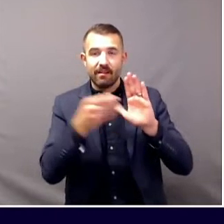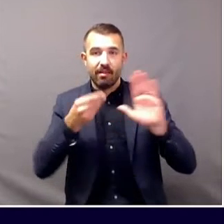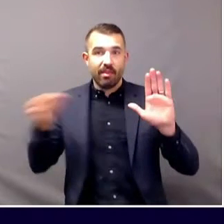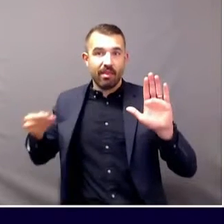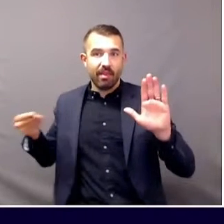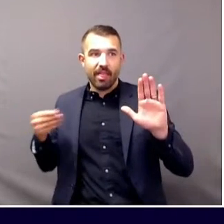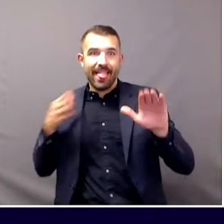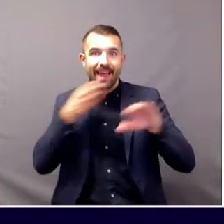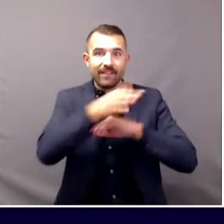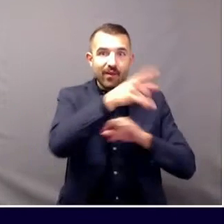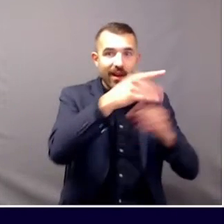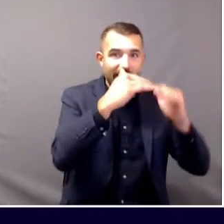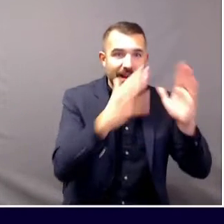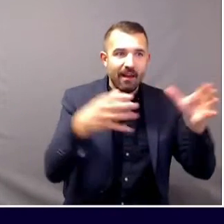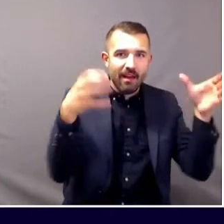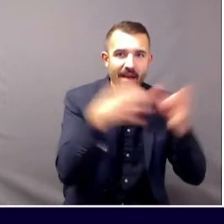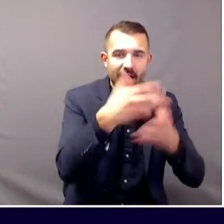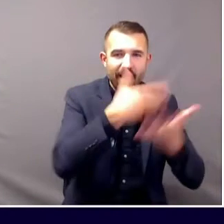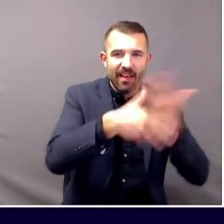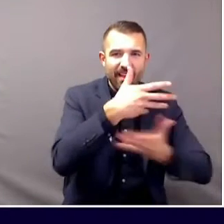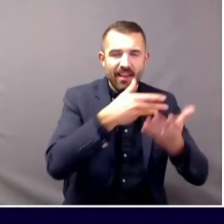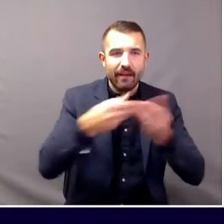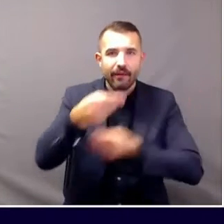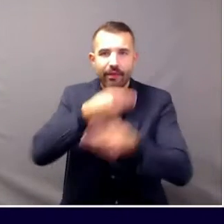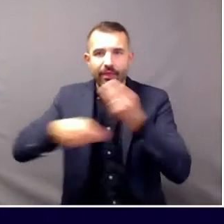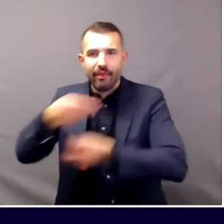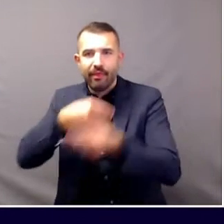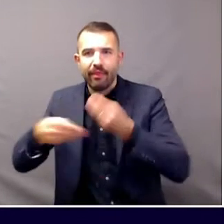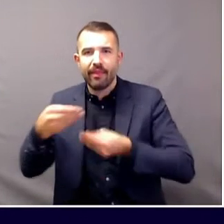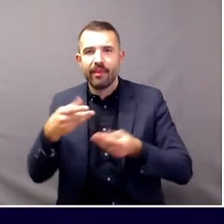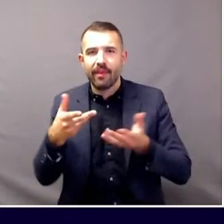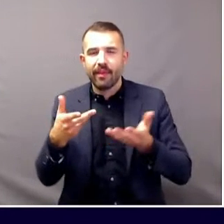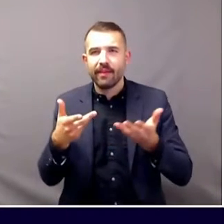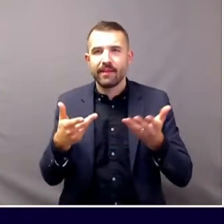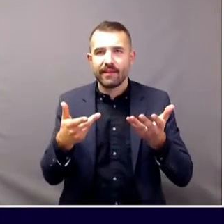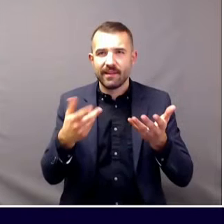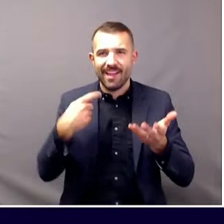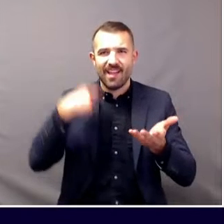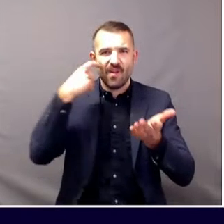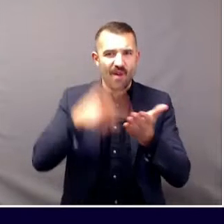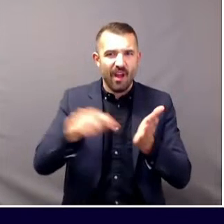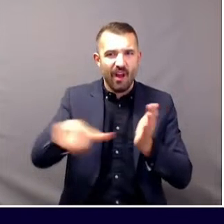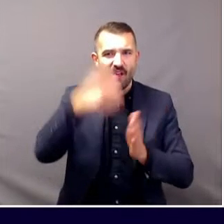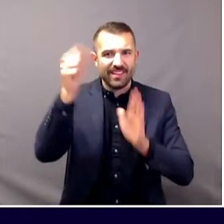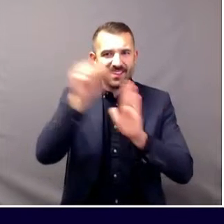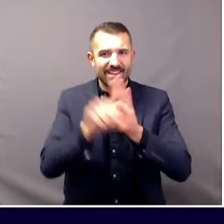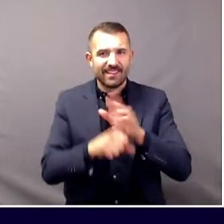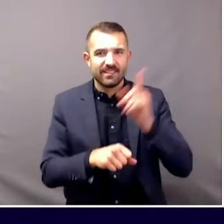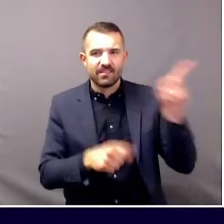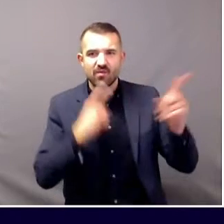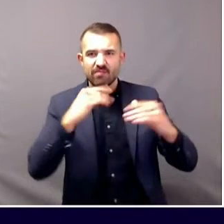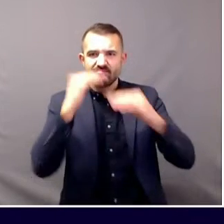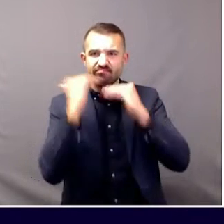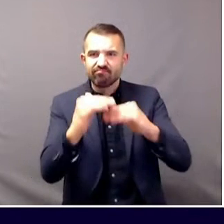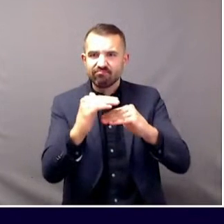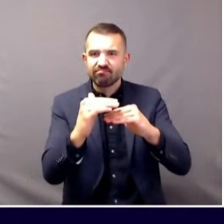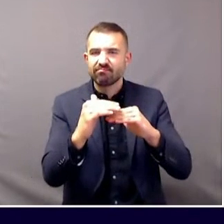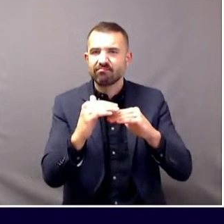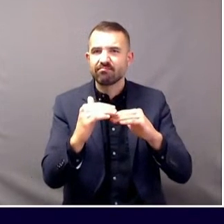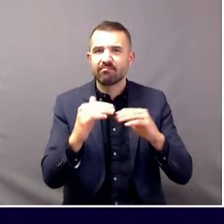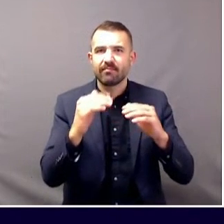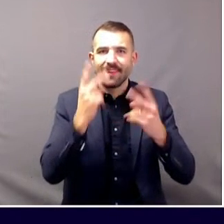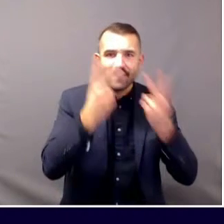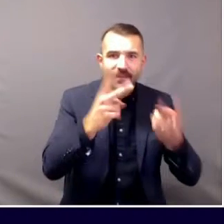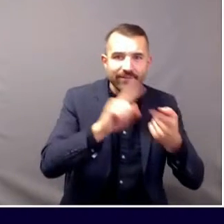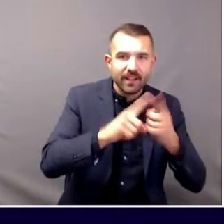on gatherings of more than 10 people, which apparently some other states have done, or anything like that, or anything more specific? Yeah,